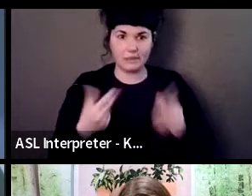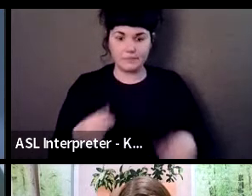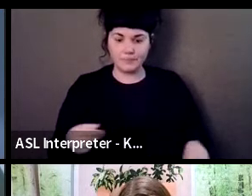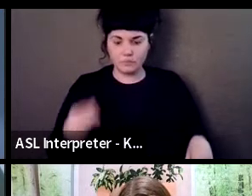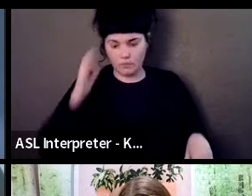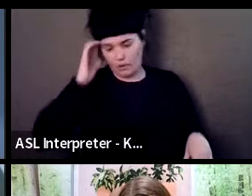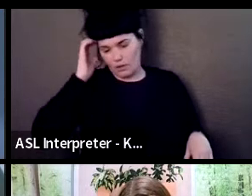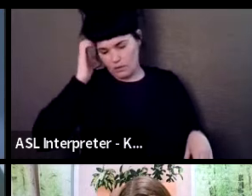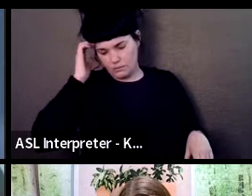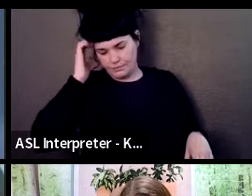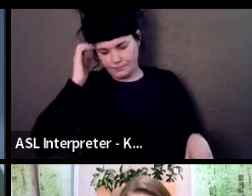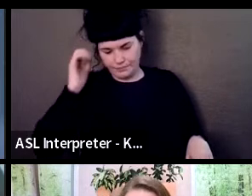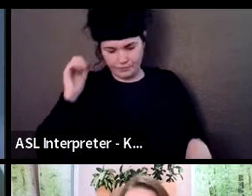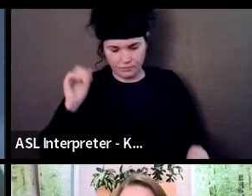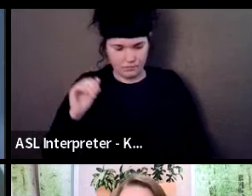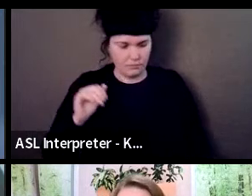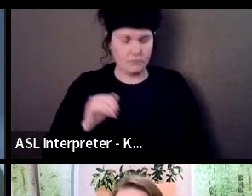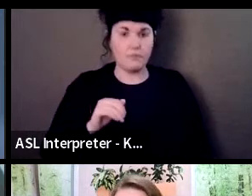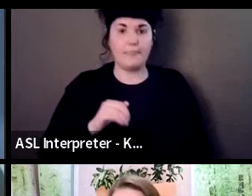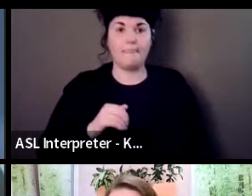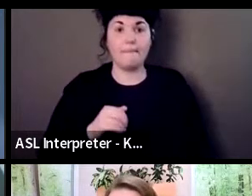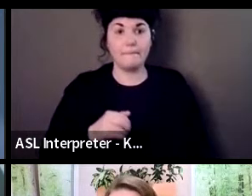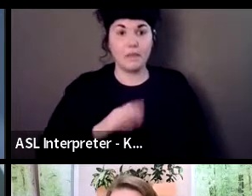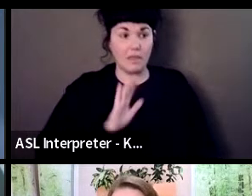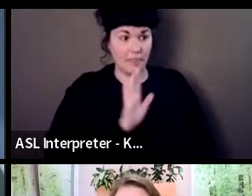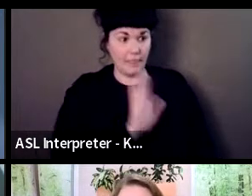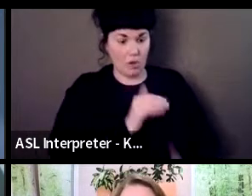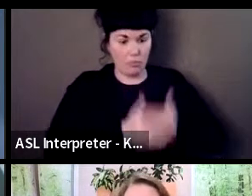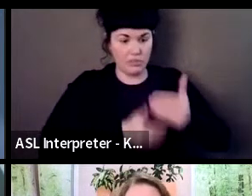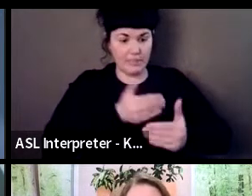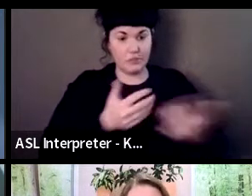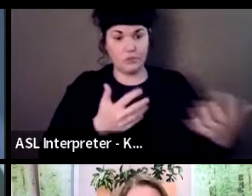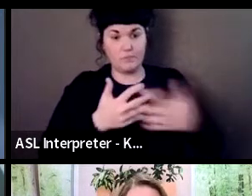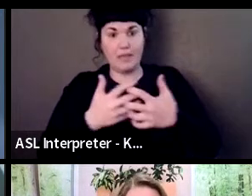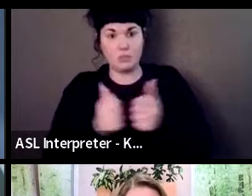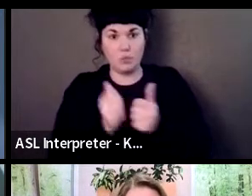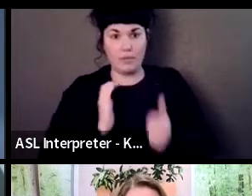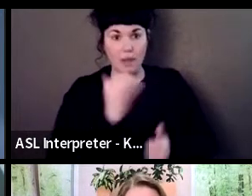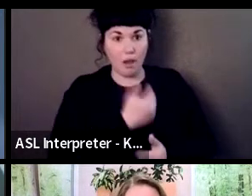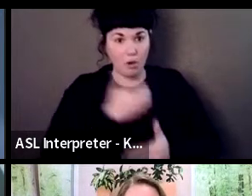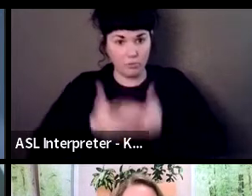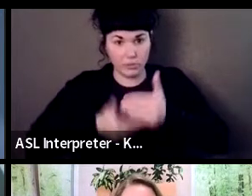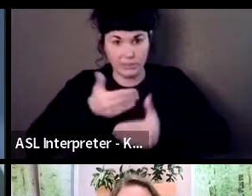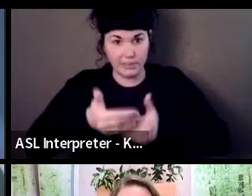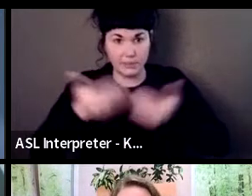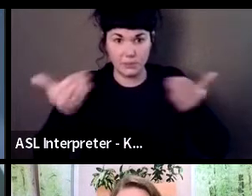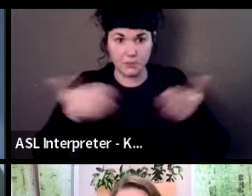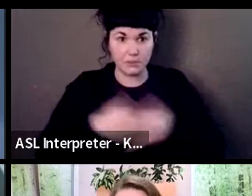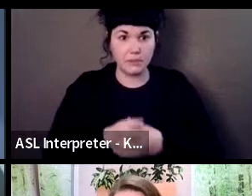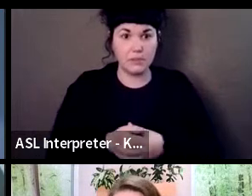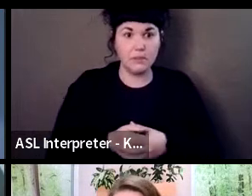their procedures are going to mesh with our procedures. Oh, okay.